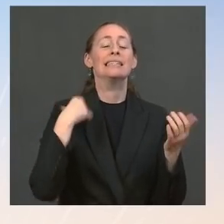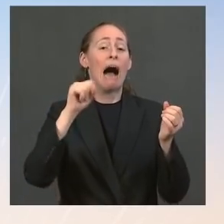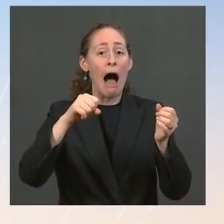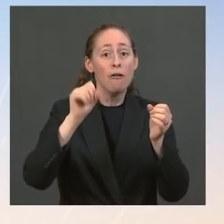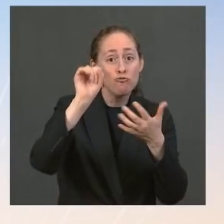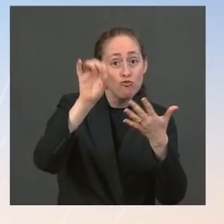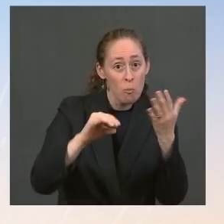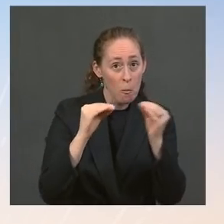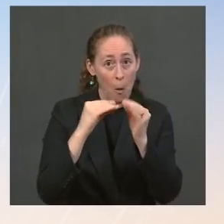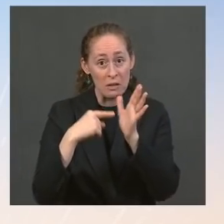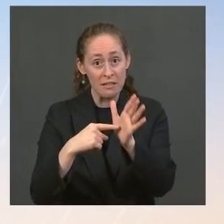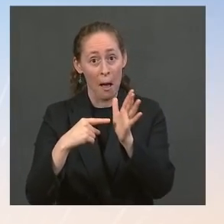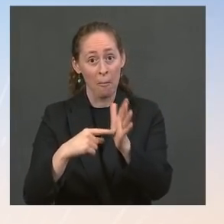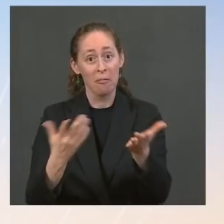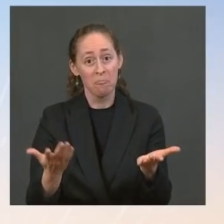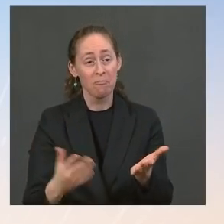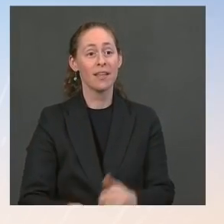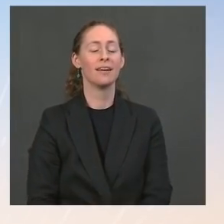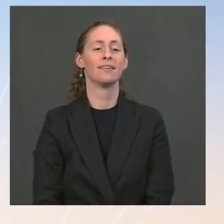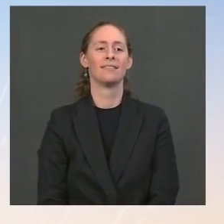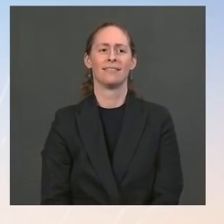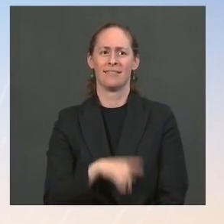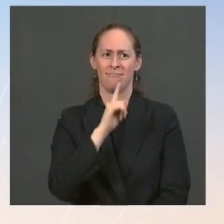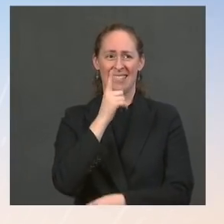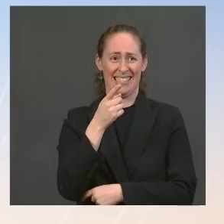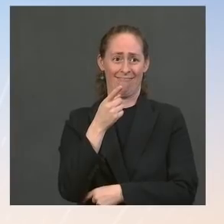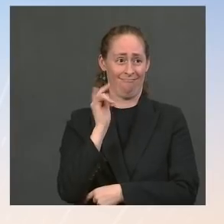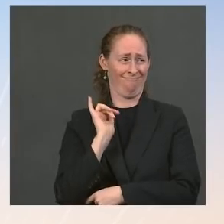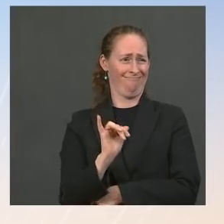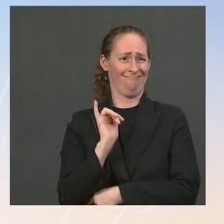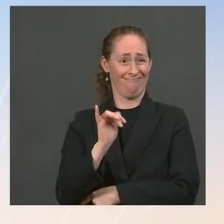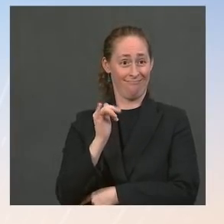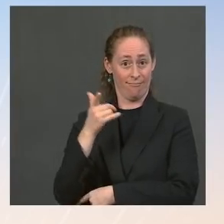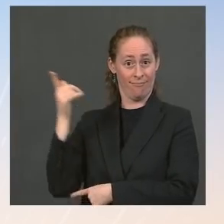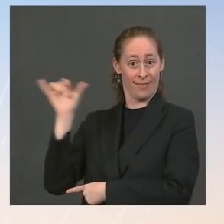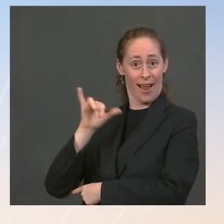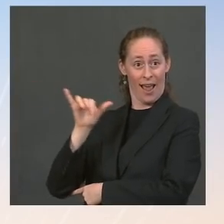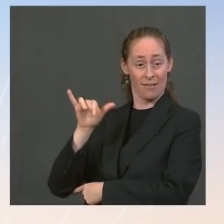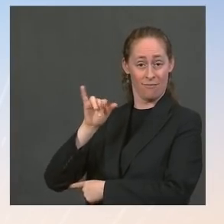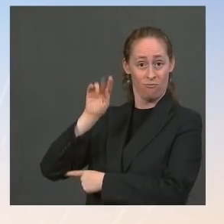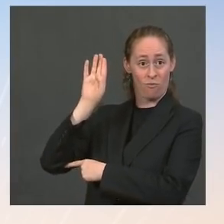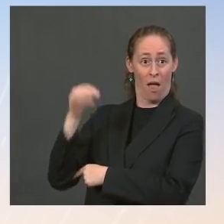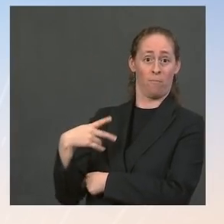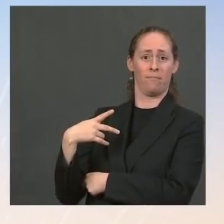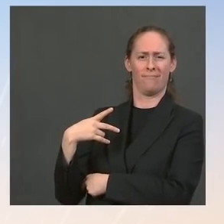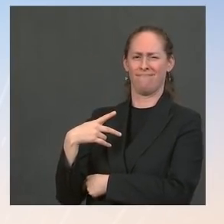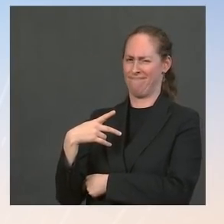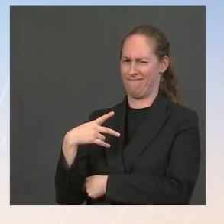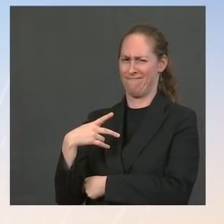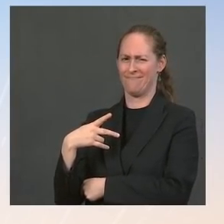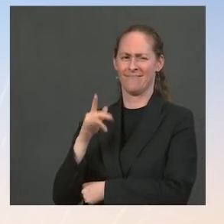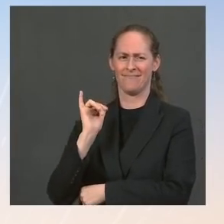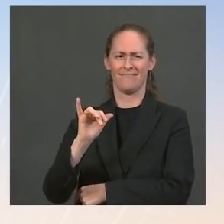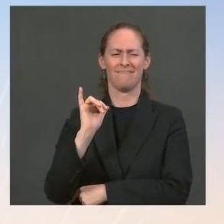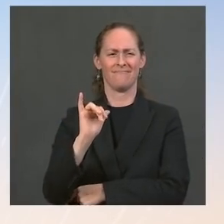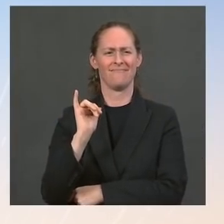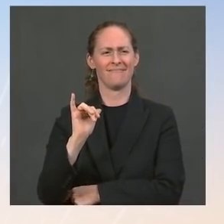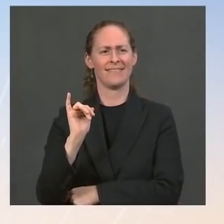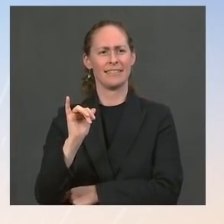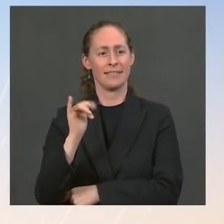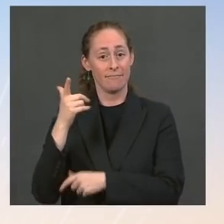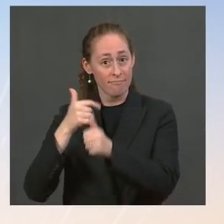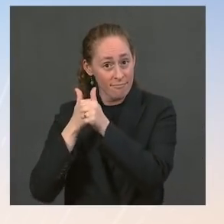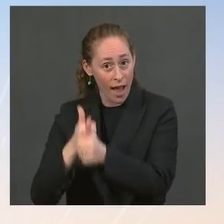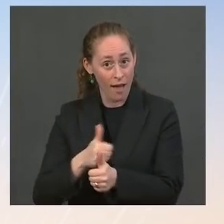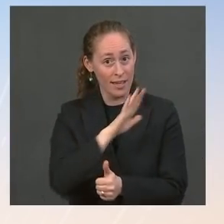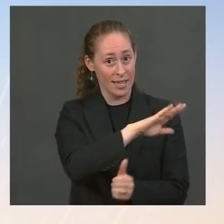think people be pretty hard pressed to argue that the president has taken any aspect of the former president's playbook and used it as a model